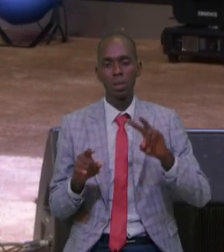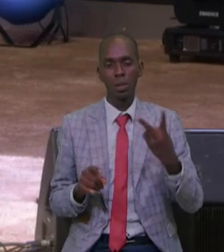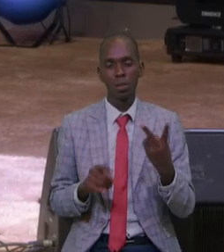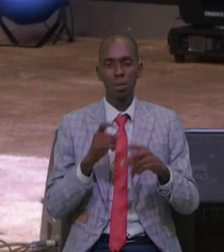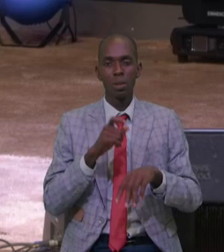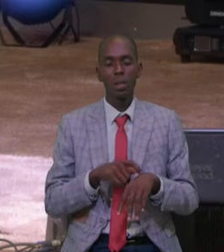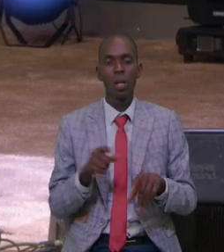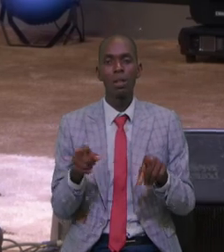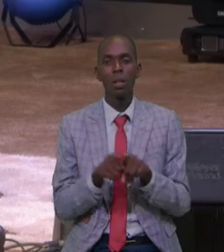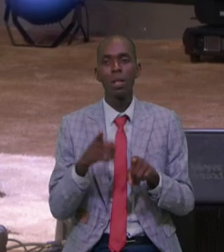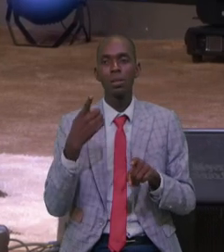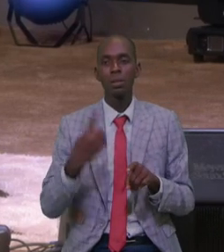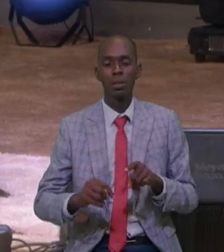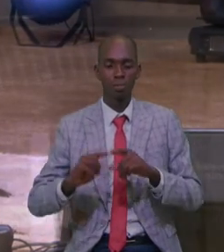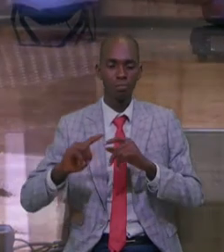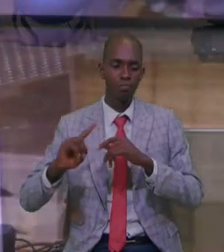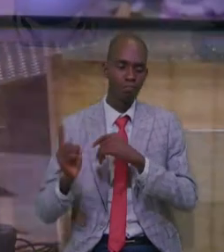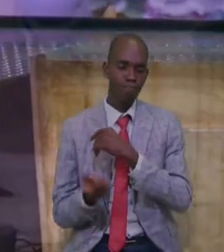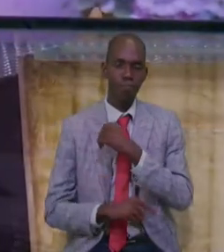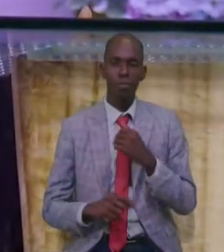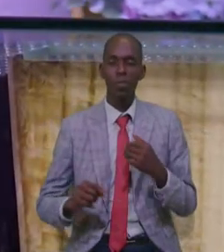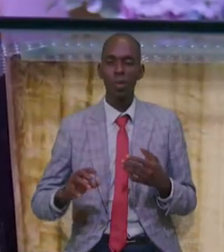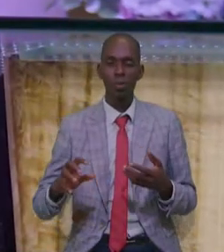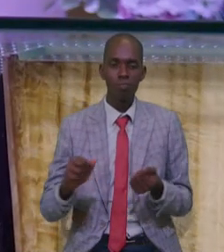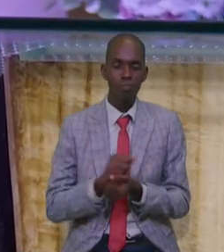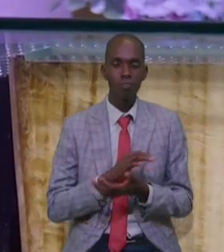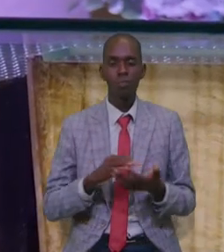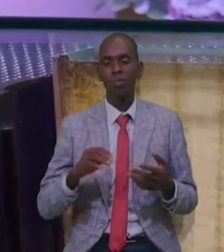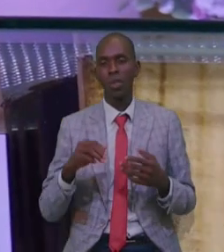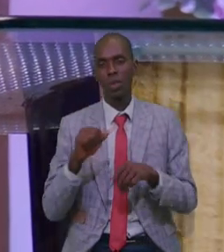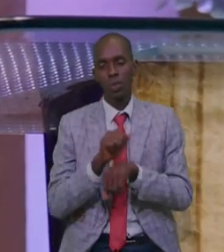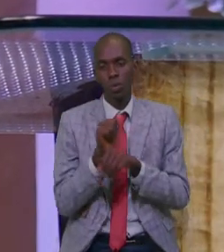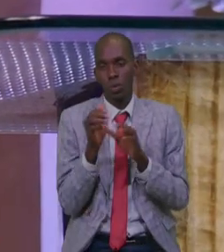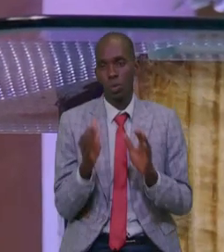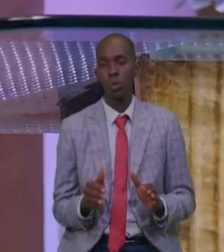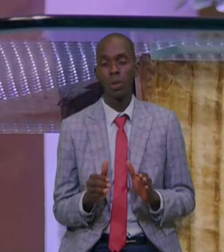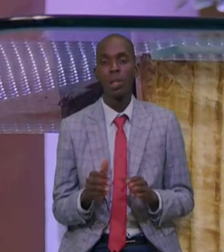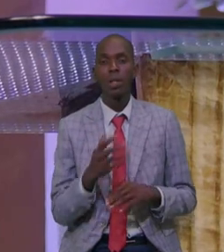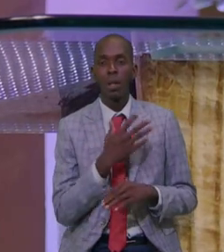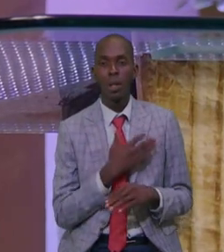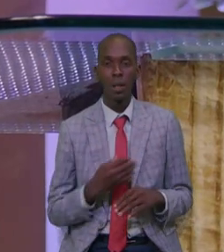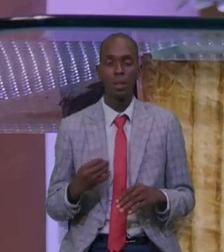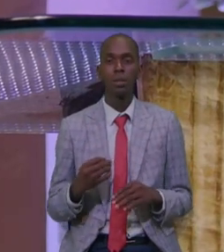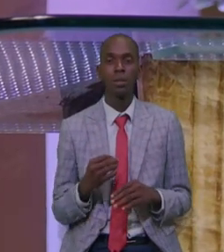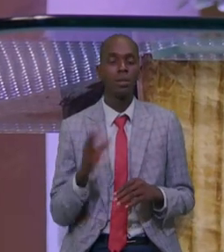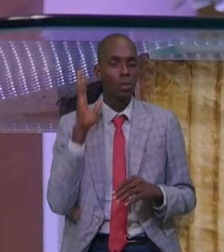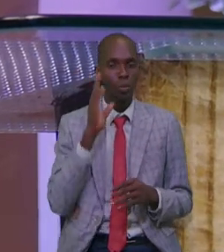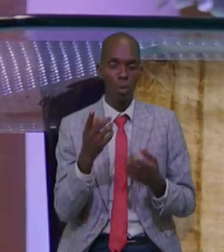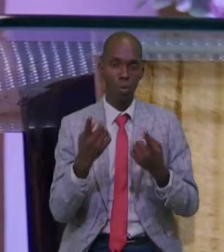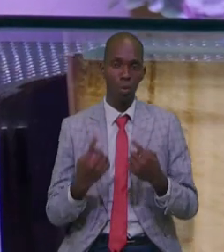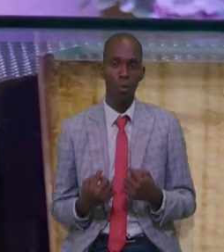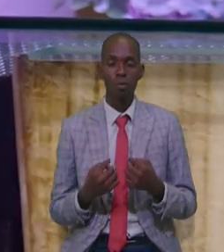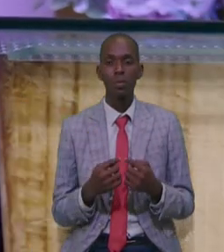coming the second time. Before, between the first time he came and the second time that he will come,